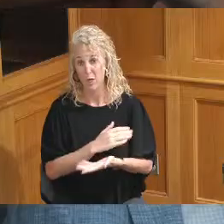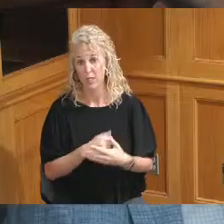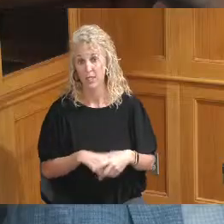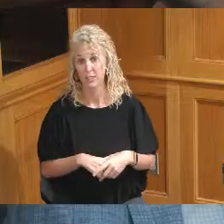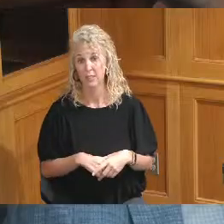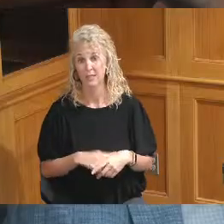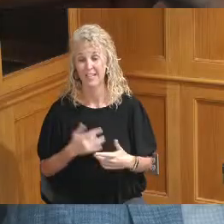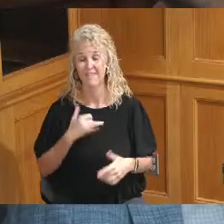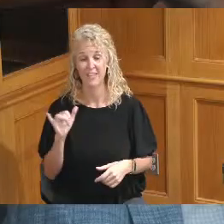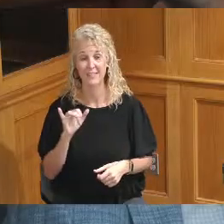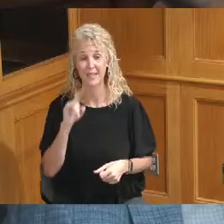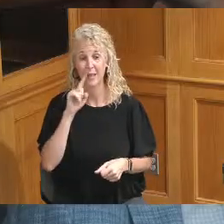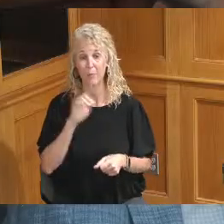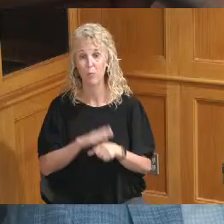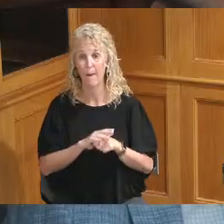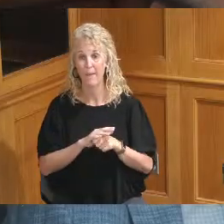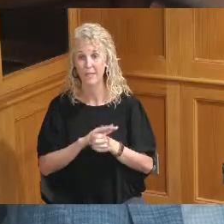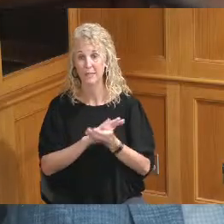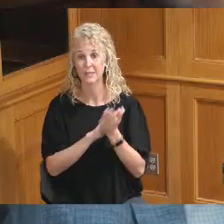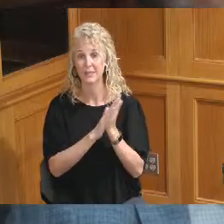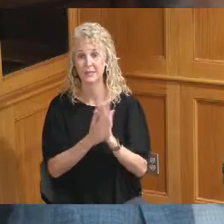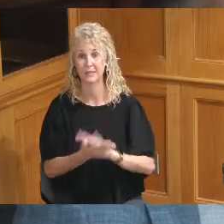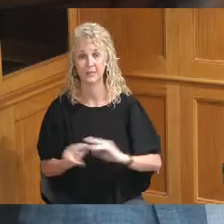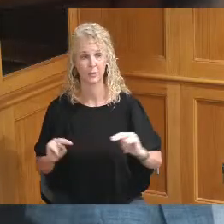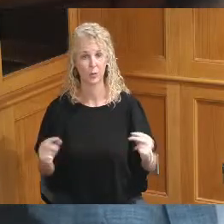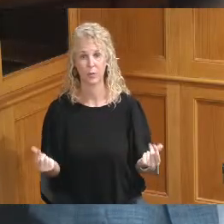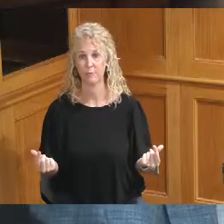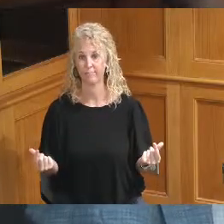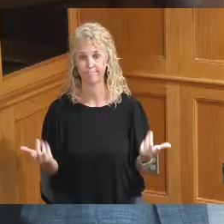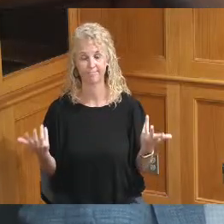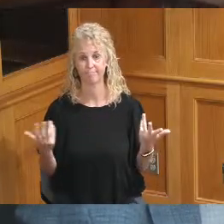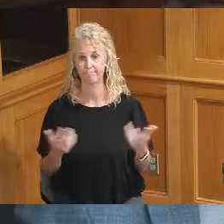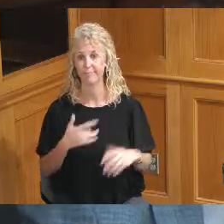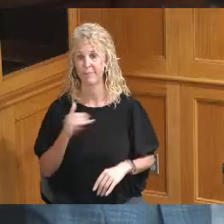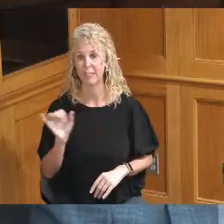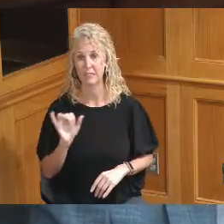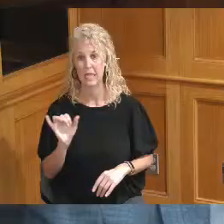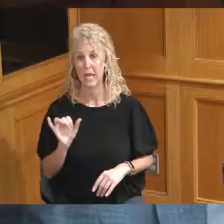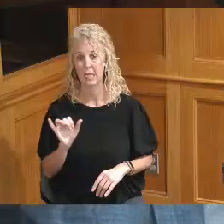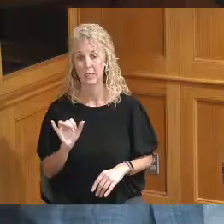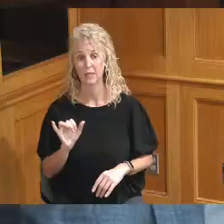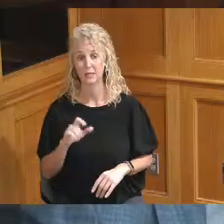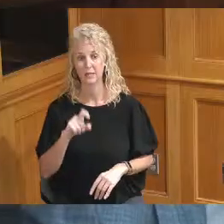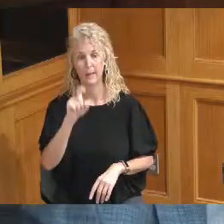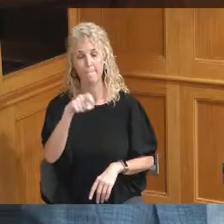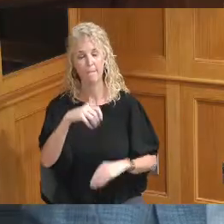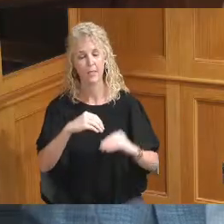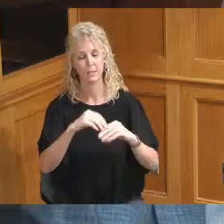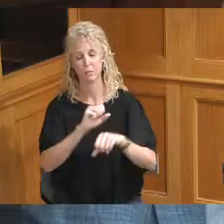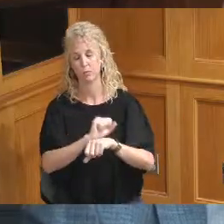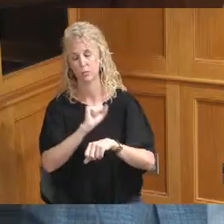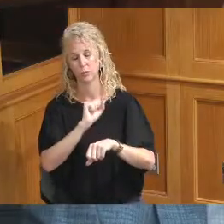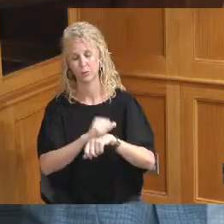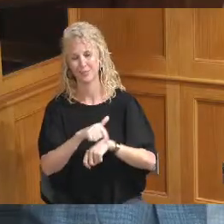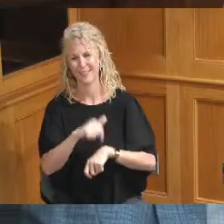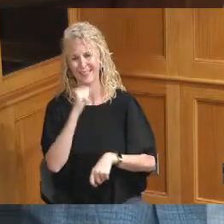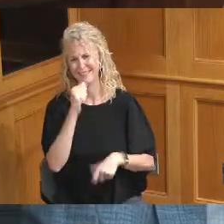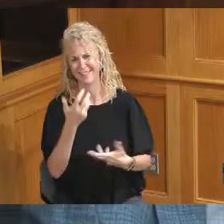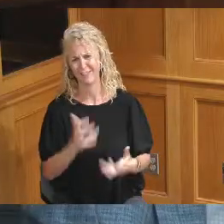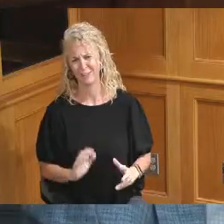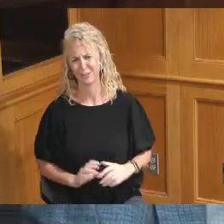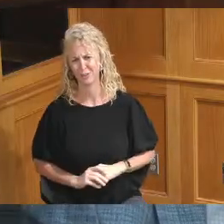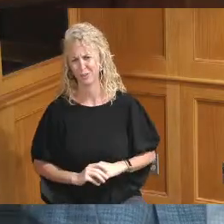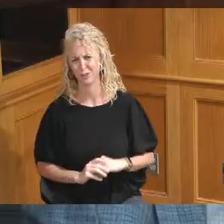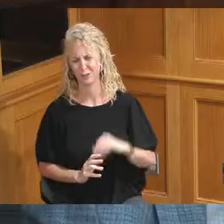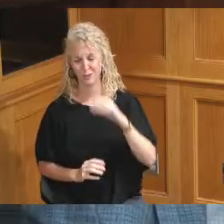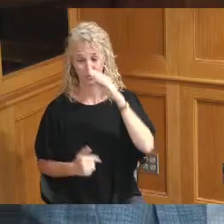unfulfilled promise right now. I think that there's some additional work to be done. And I